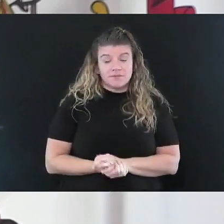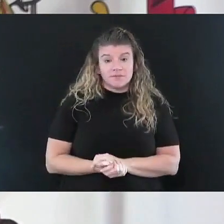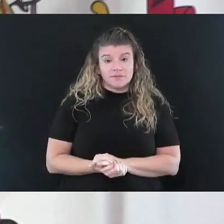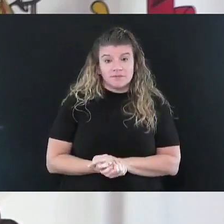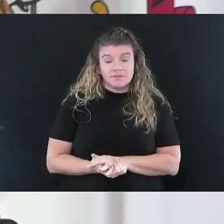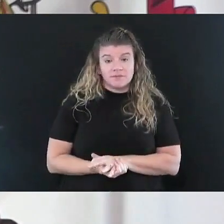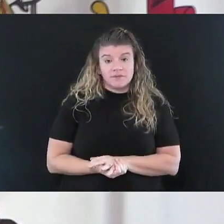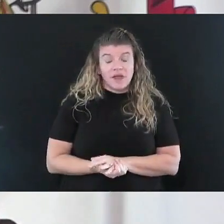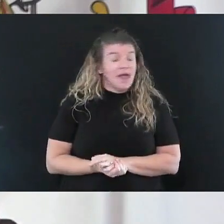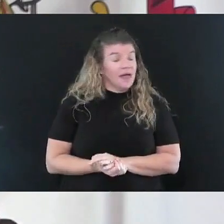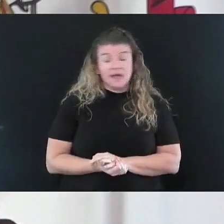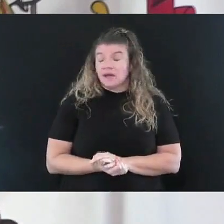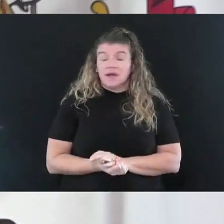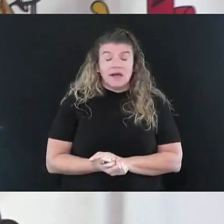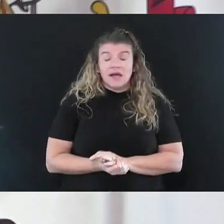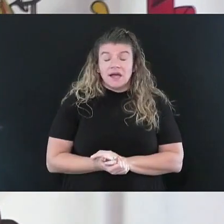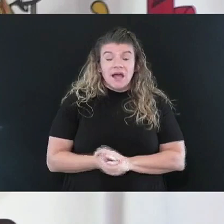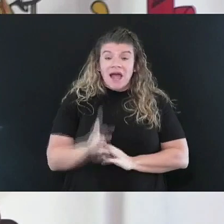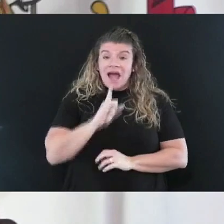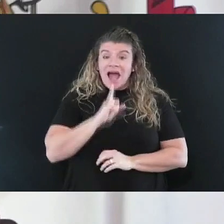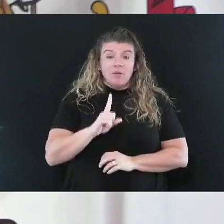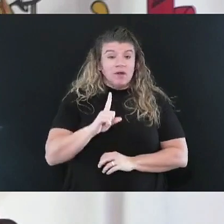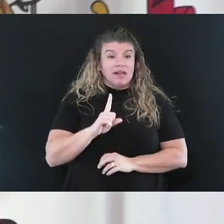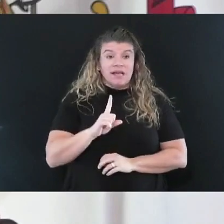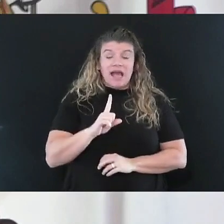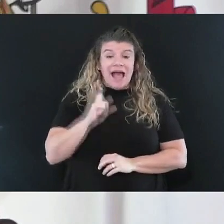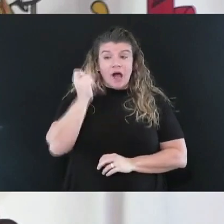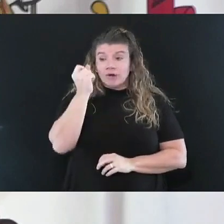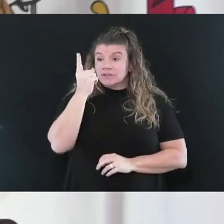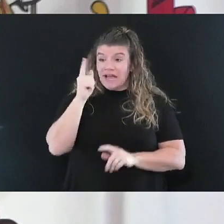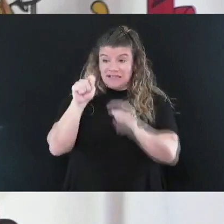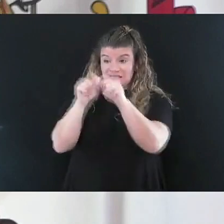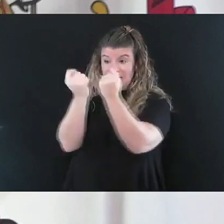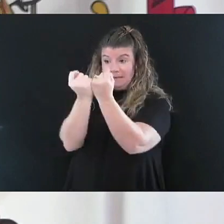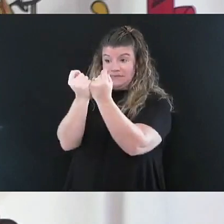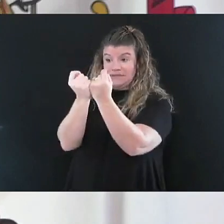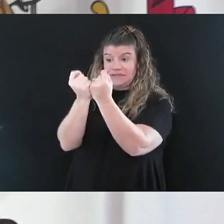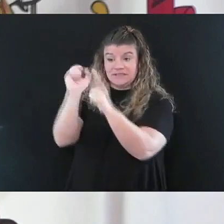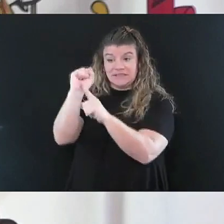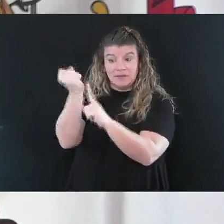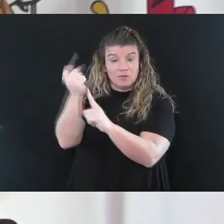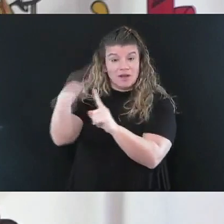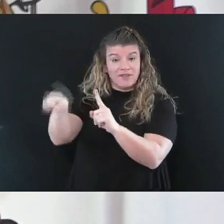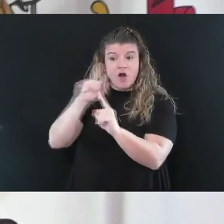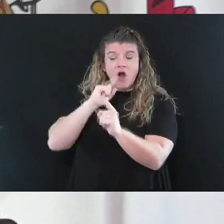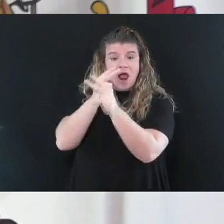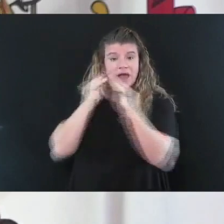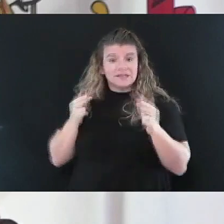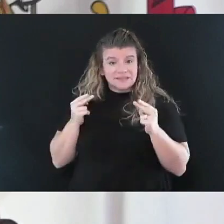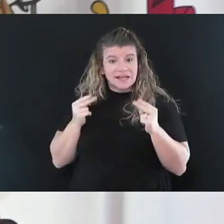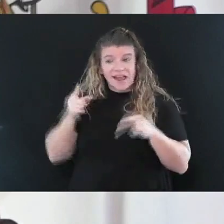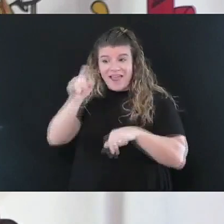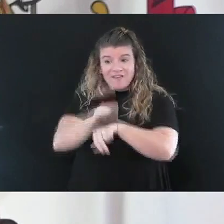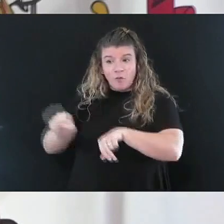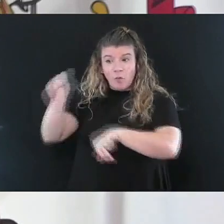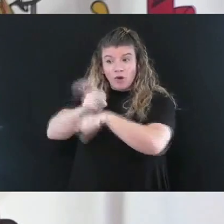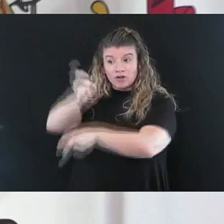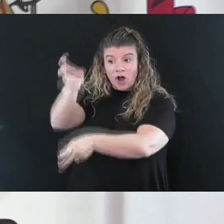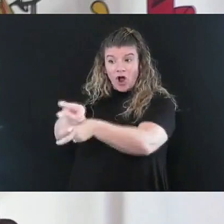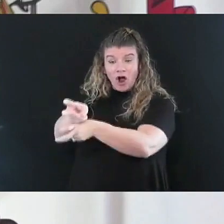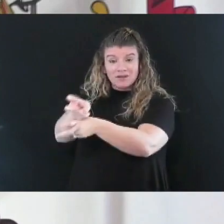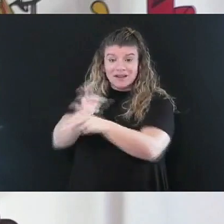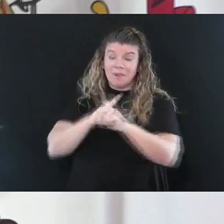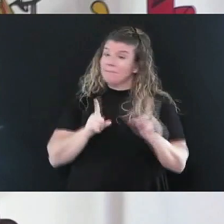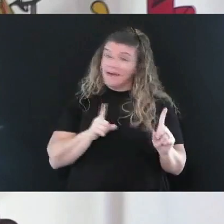I hate it. I hate it like crazy for some of our teams. You know, they're some of the most innocent and everything else. At the same time, I hate